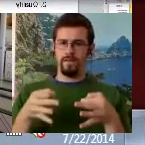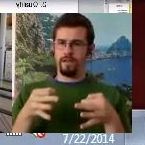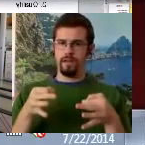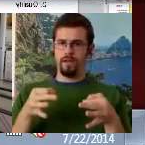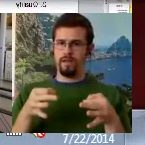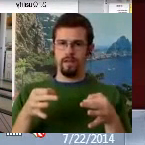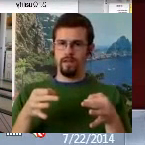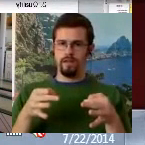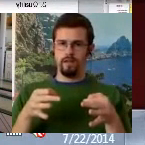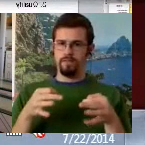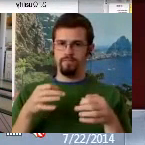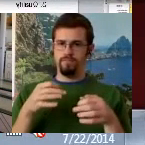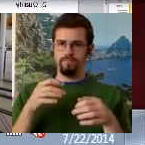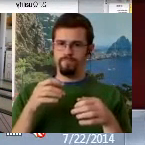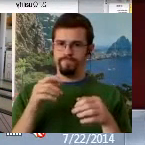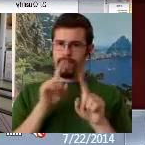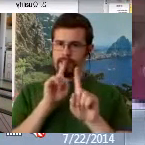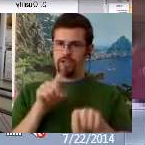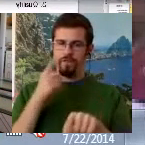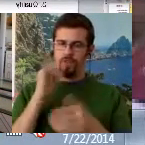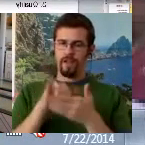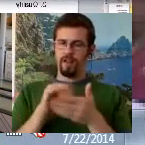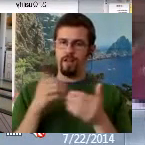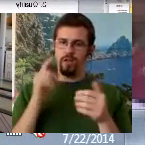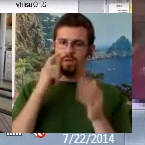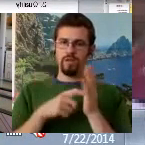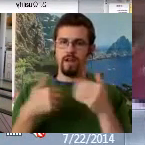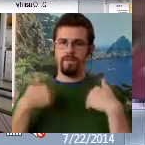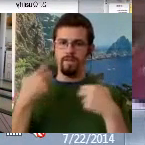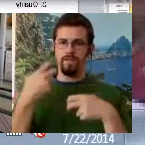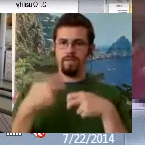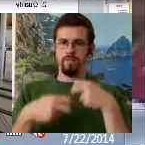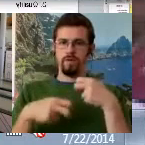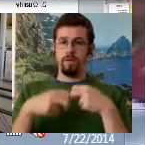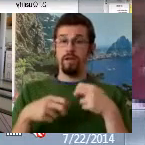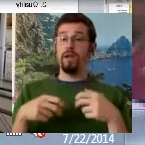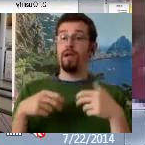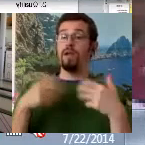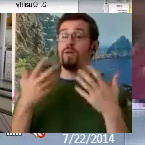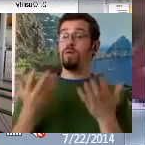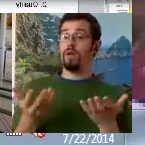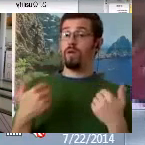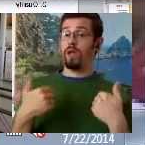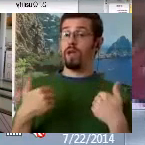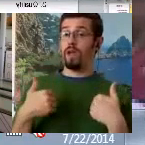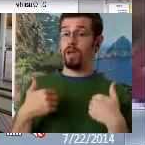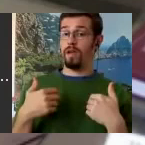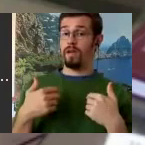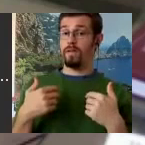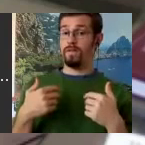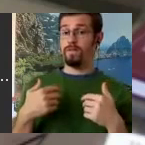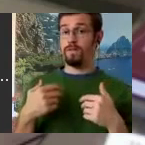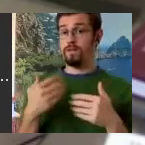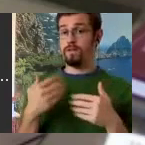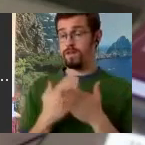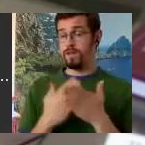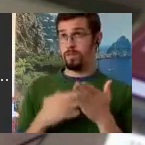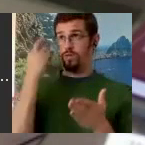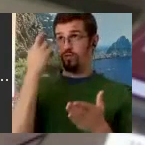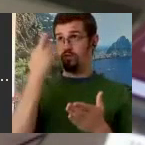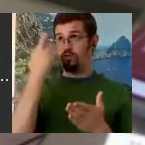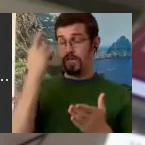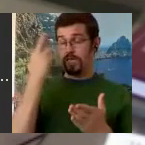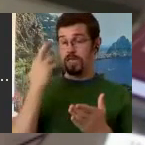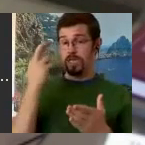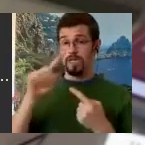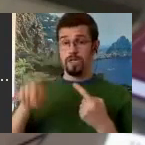and I can't really debug it. Okay. Well, we actually, one of the reasons that when we found out